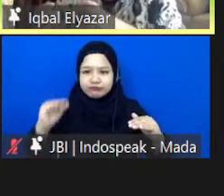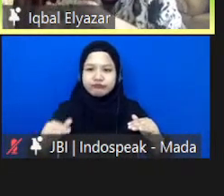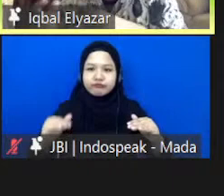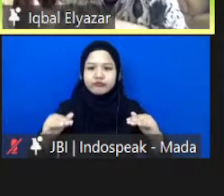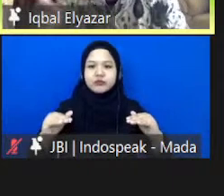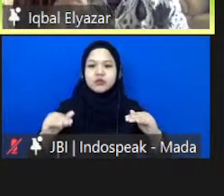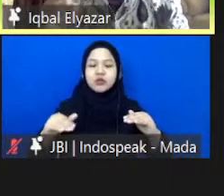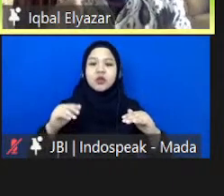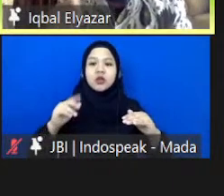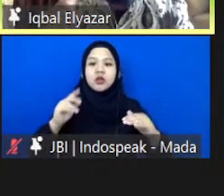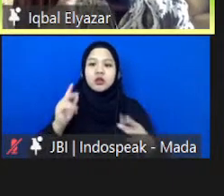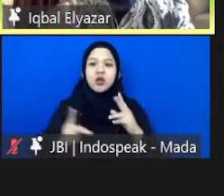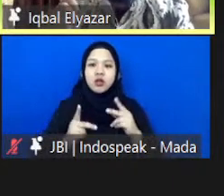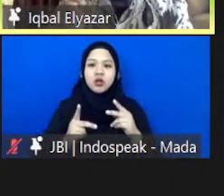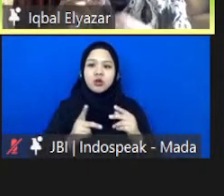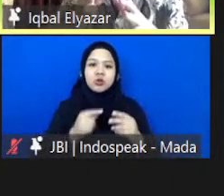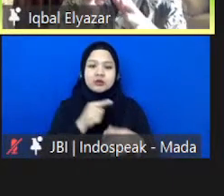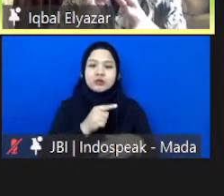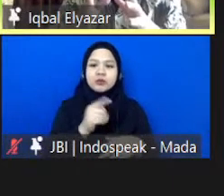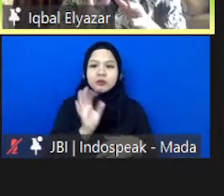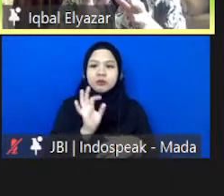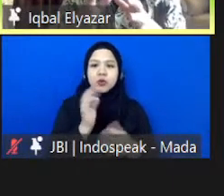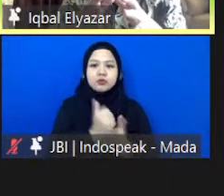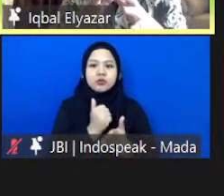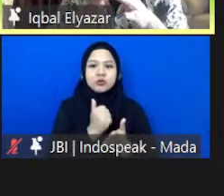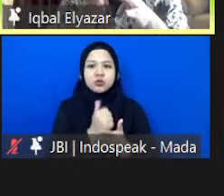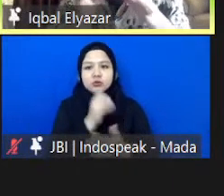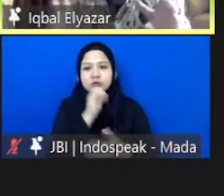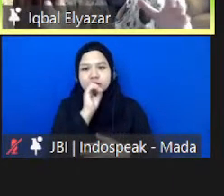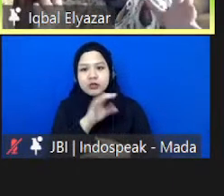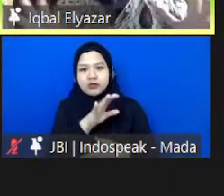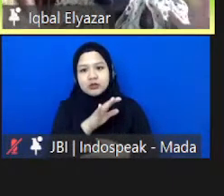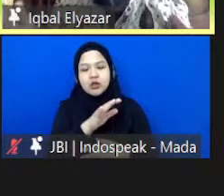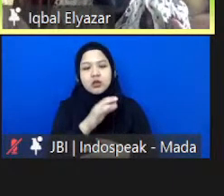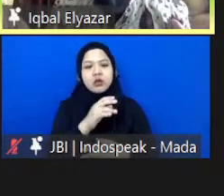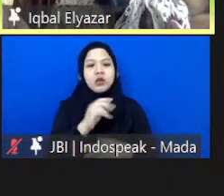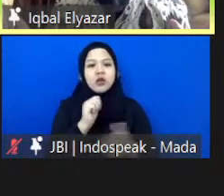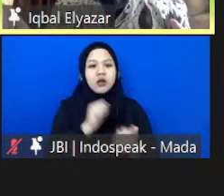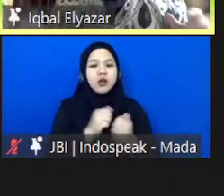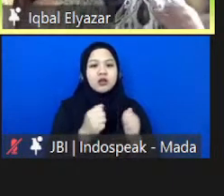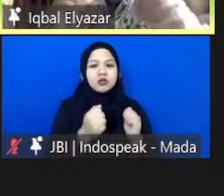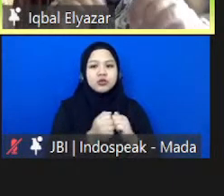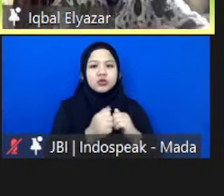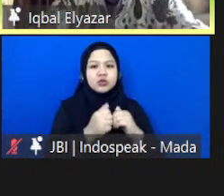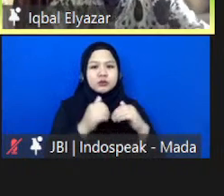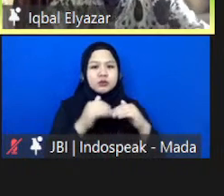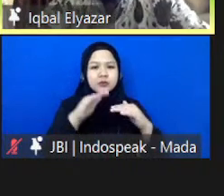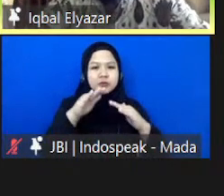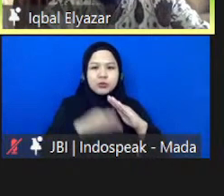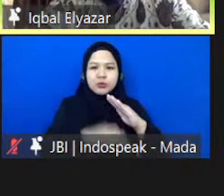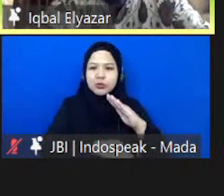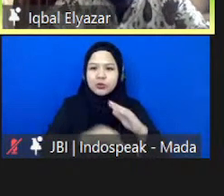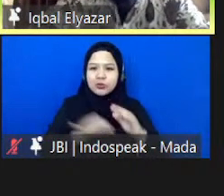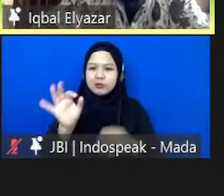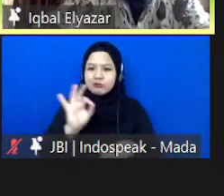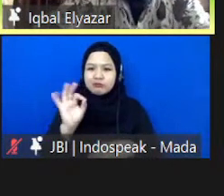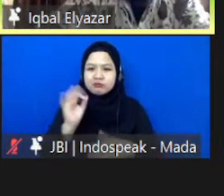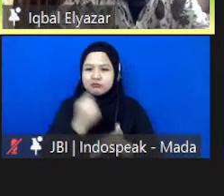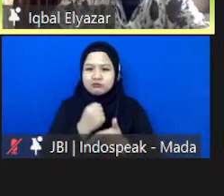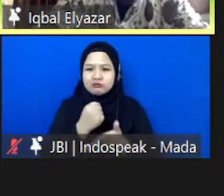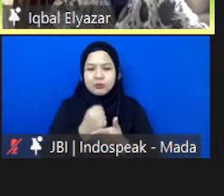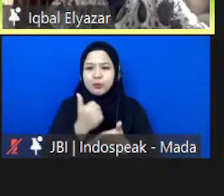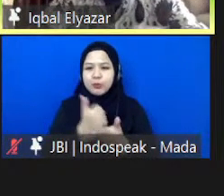declining testing, it's not allowed for you to mention that the case is slowed down. So in